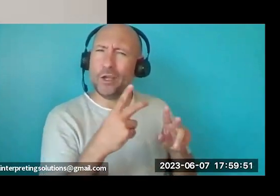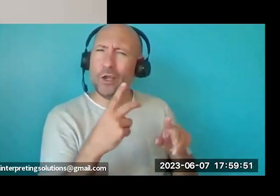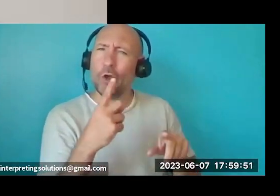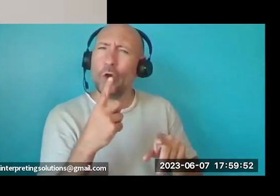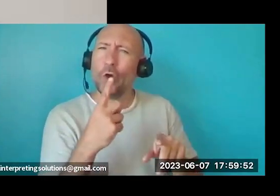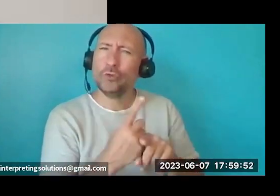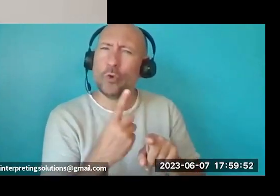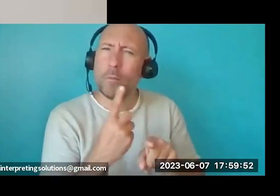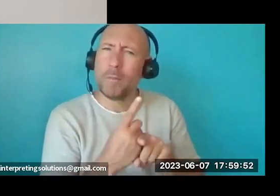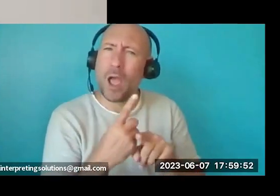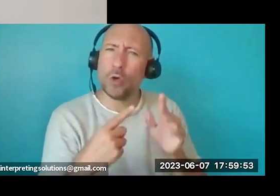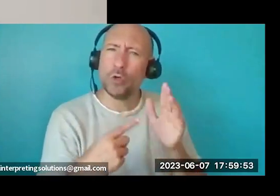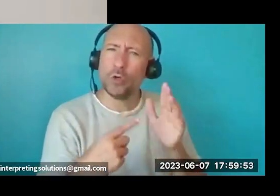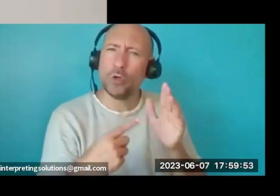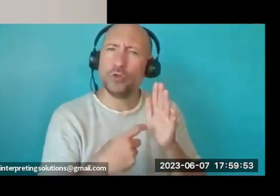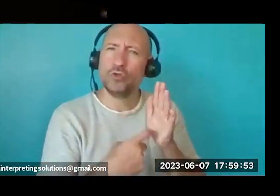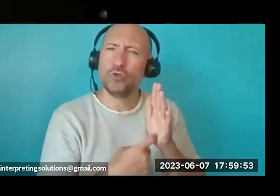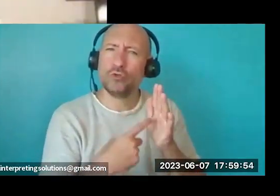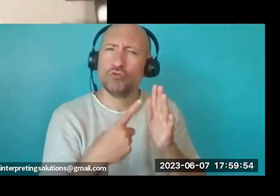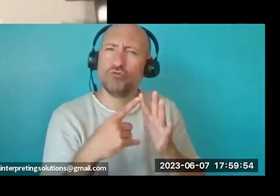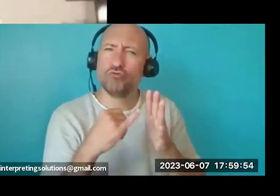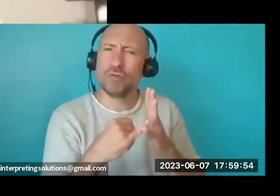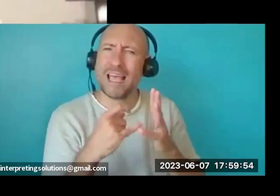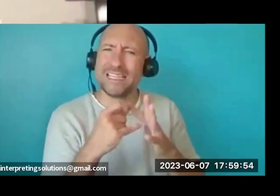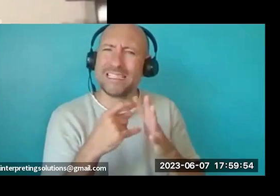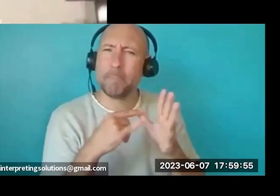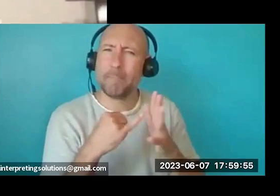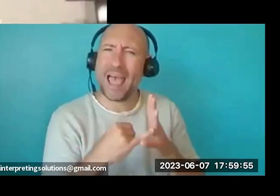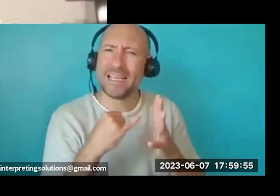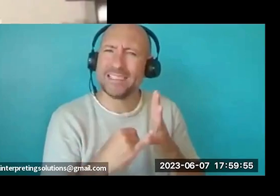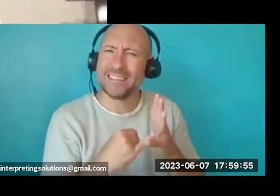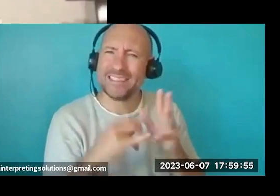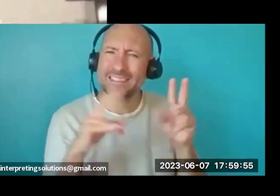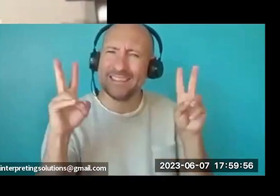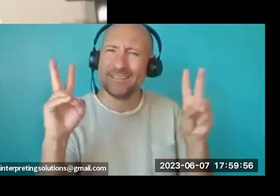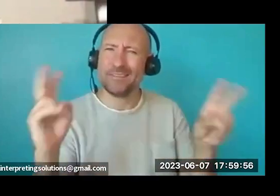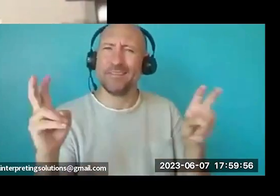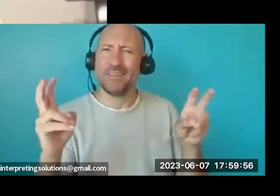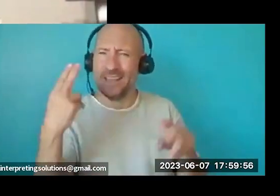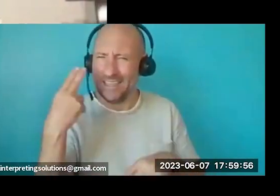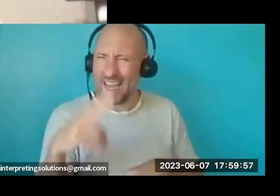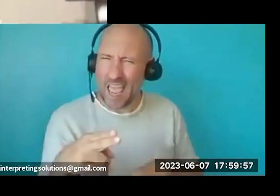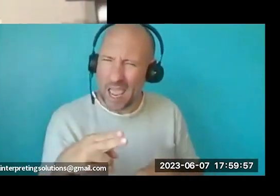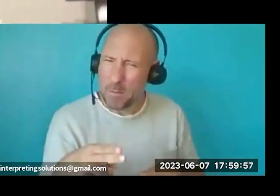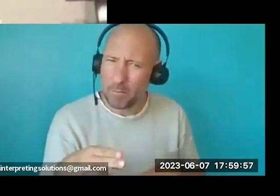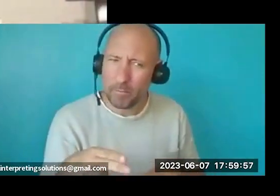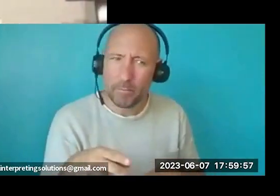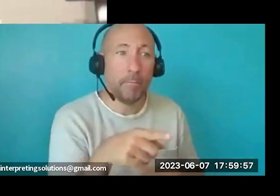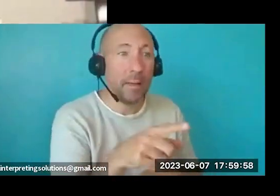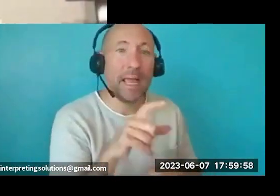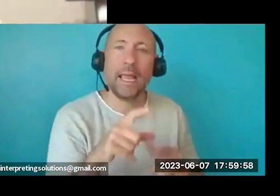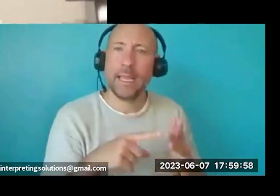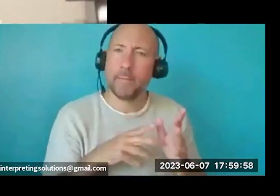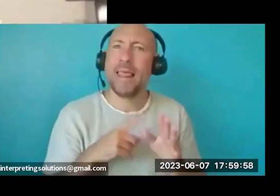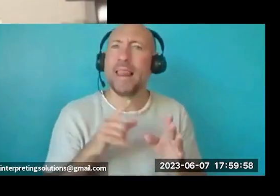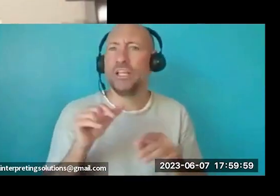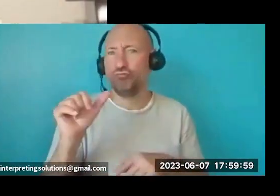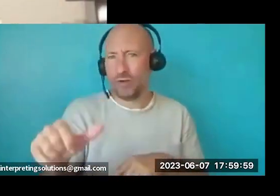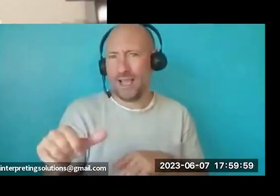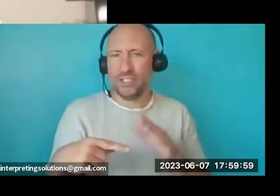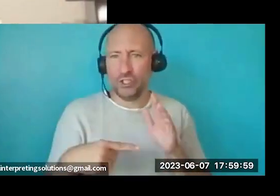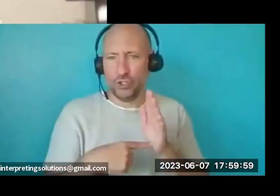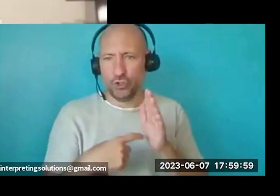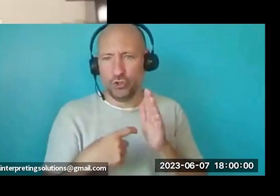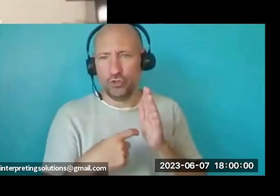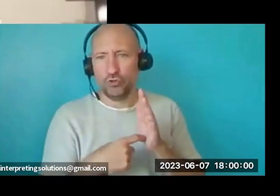should be the title. Camilla, Giuseppe, am I right? Yes, Trespass, Tales